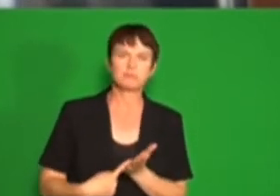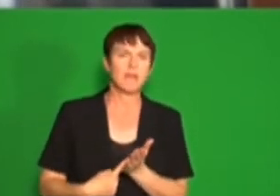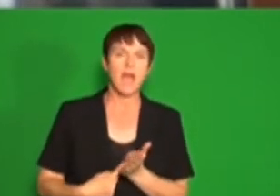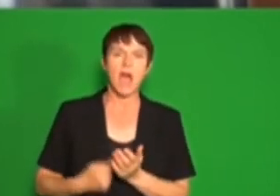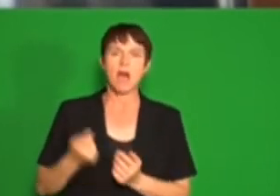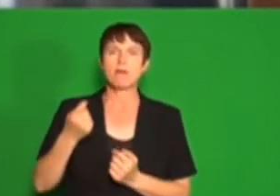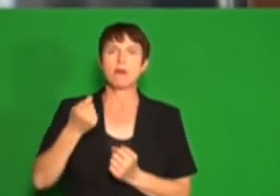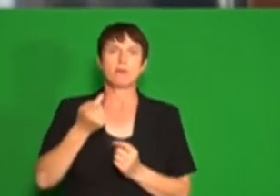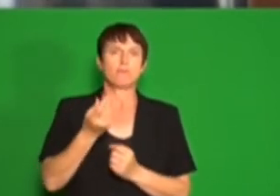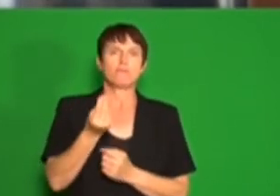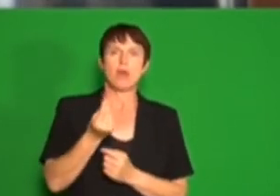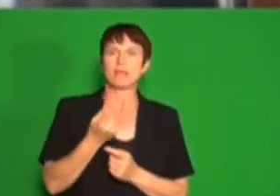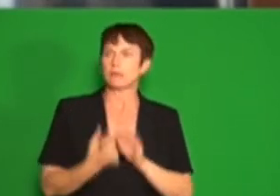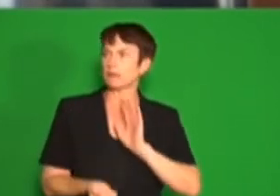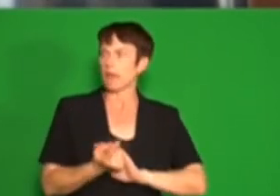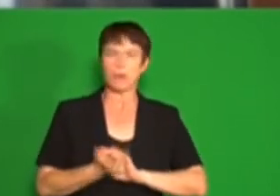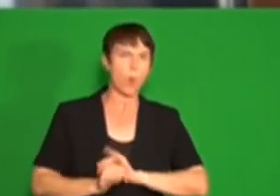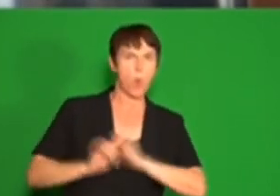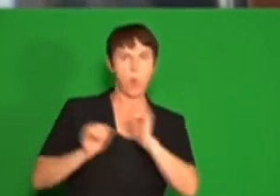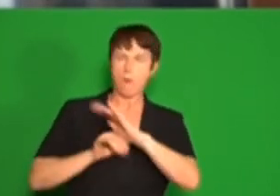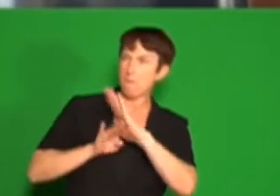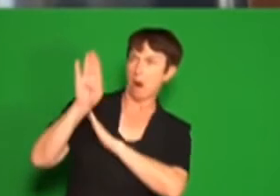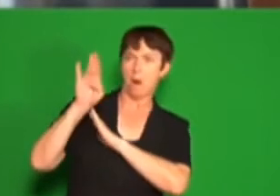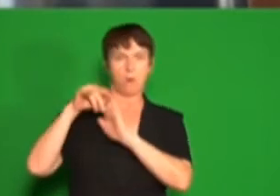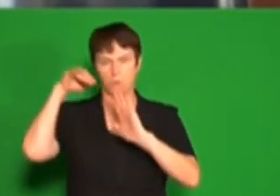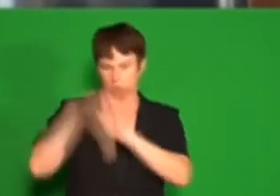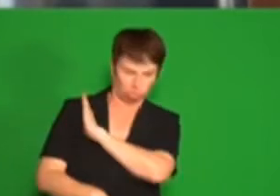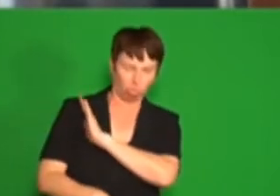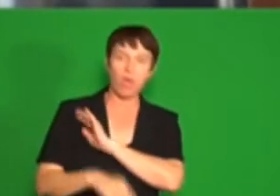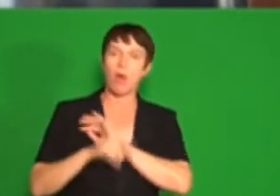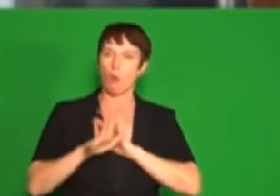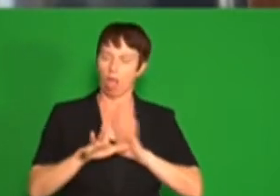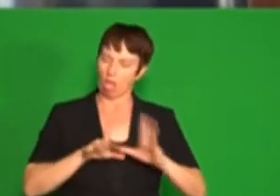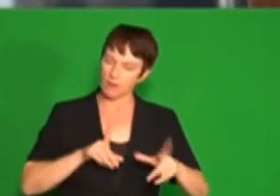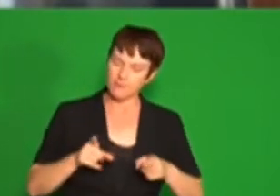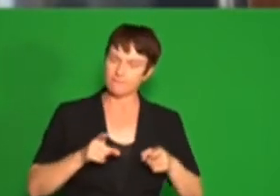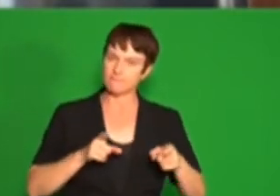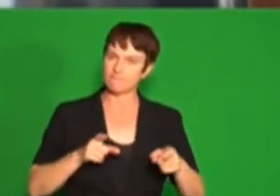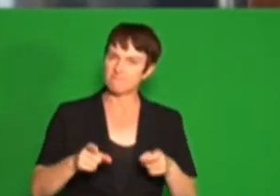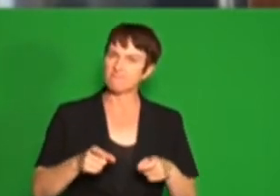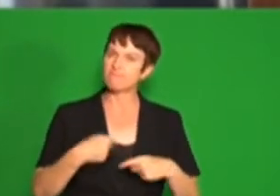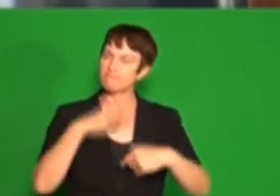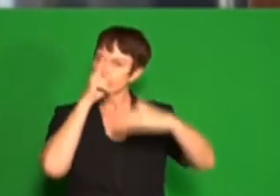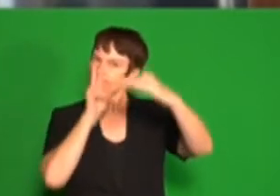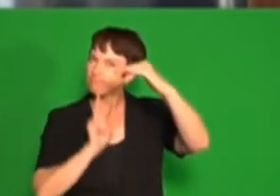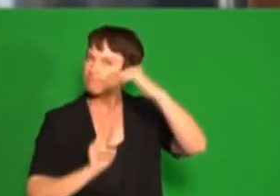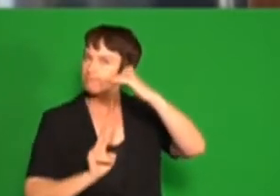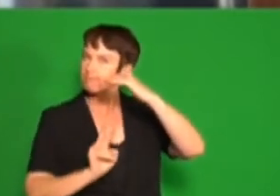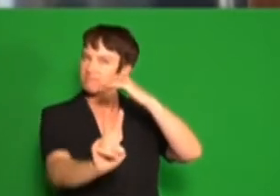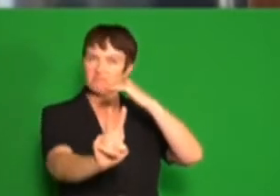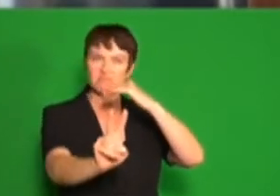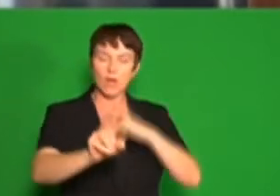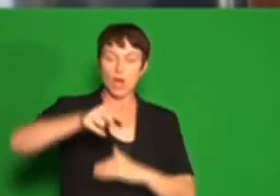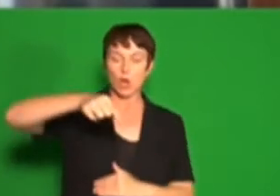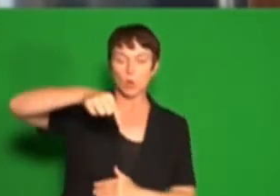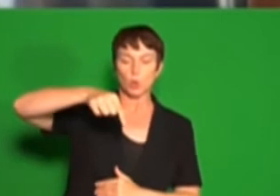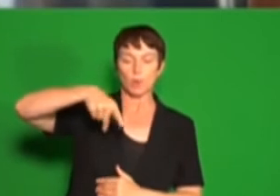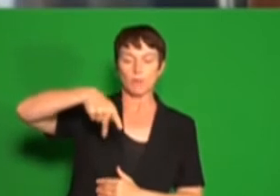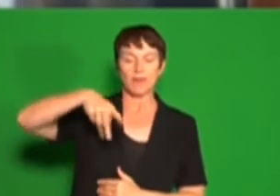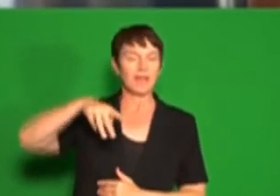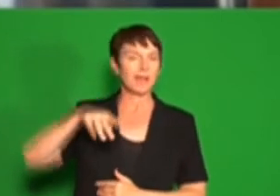on second-round effects. As usual, the repo rate projection from the QPM remains a broad